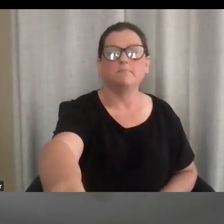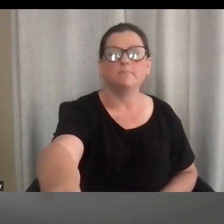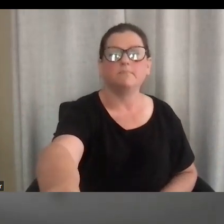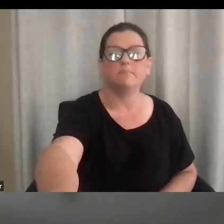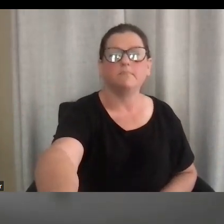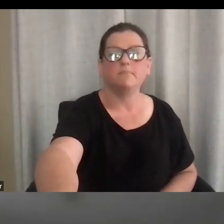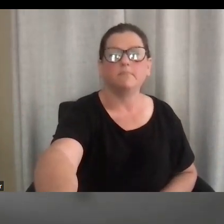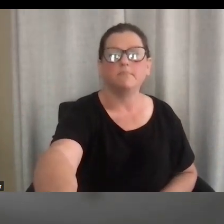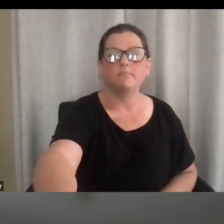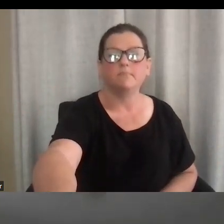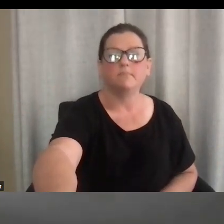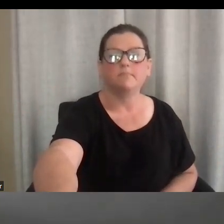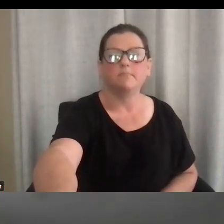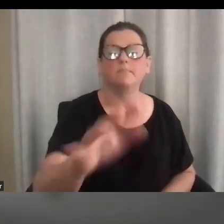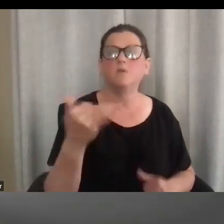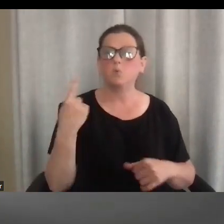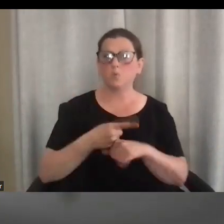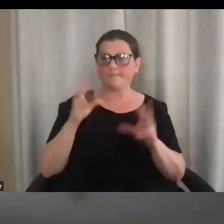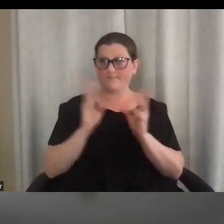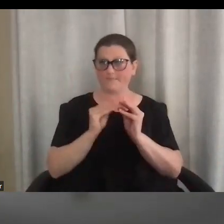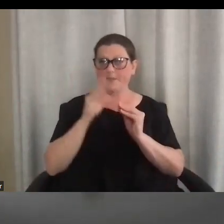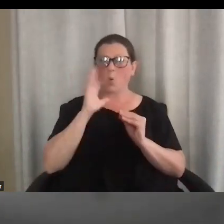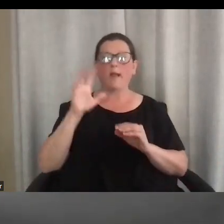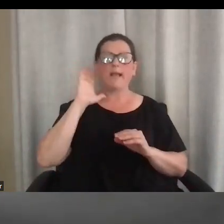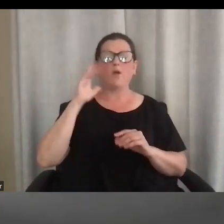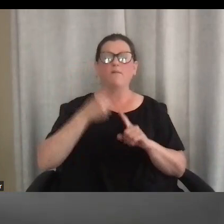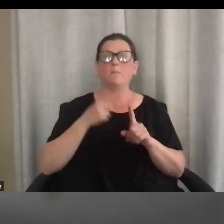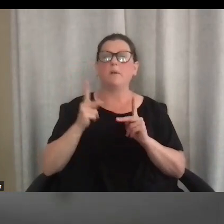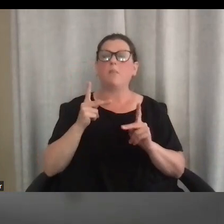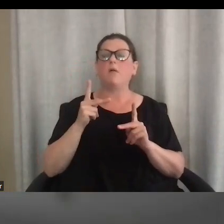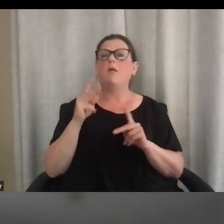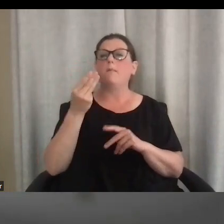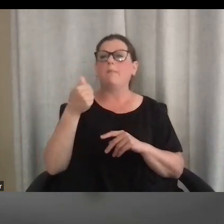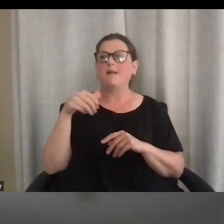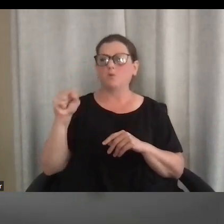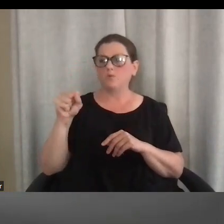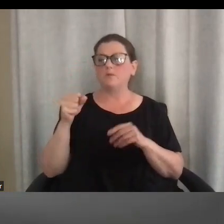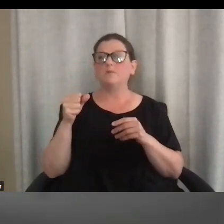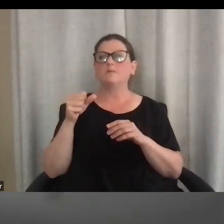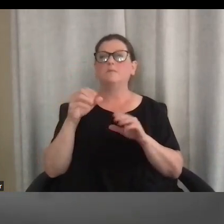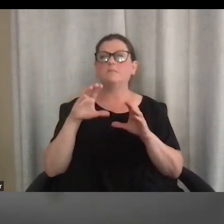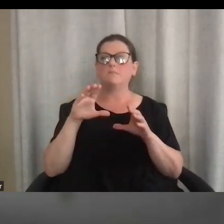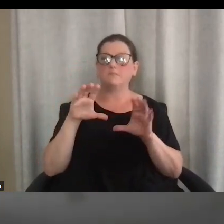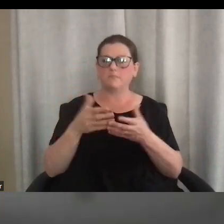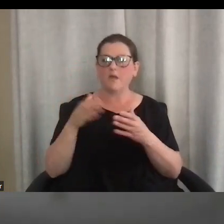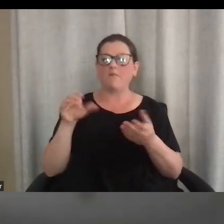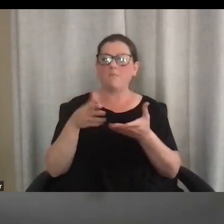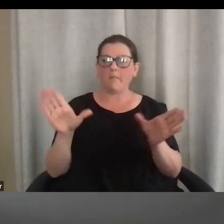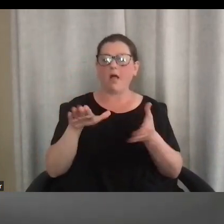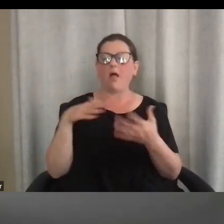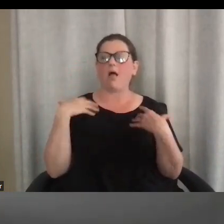For today's webinar, we'll hear from colleagues from the Massachusetts Department of Public Health, as well as the Michigan Public Health